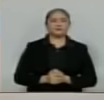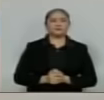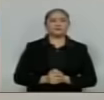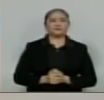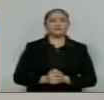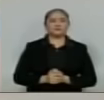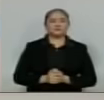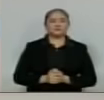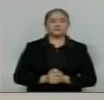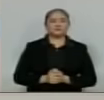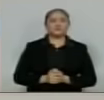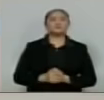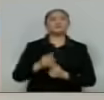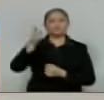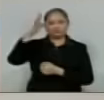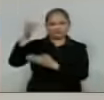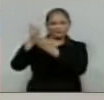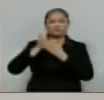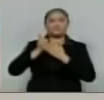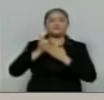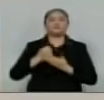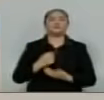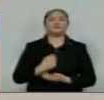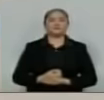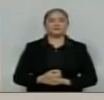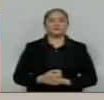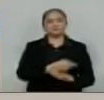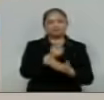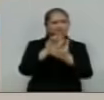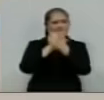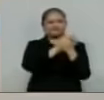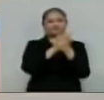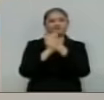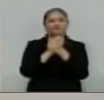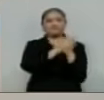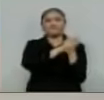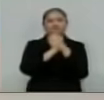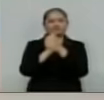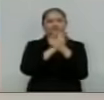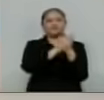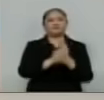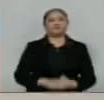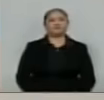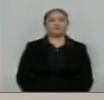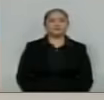So help me God. Congratulations, ladies and gentlemen.